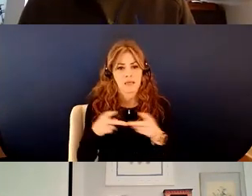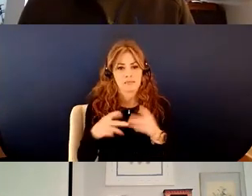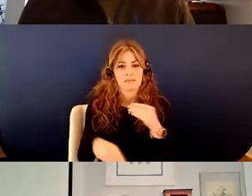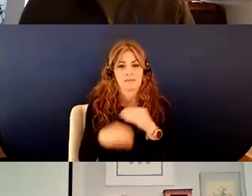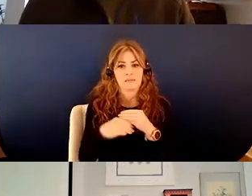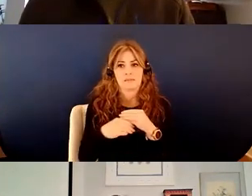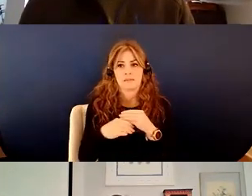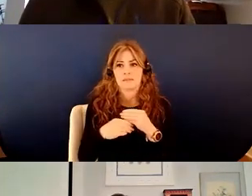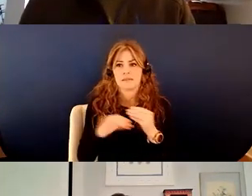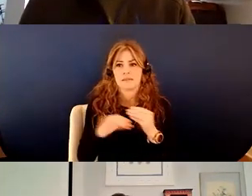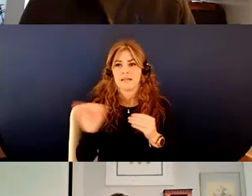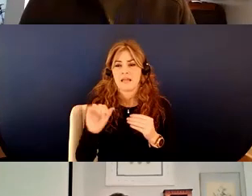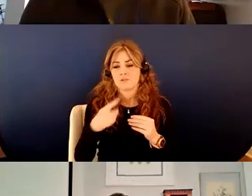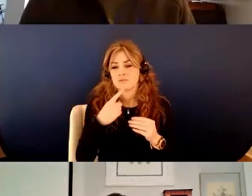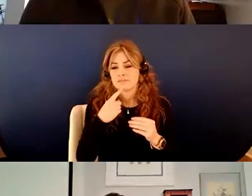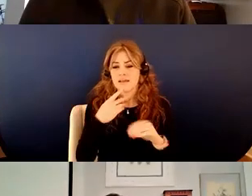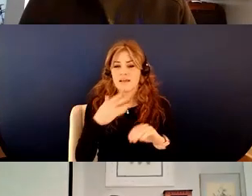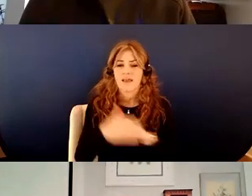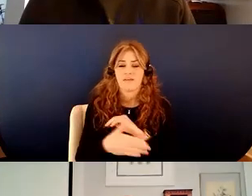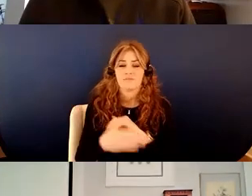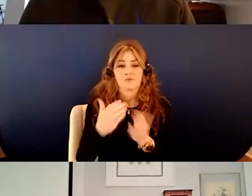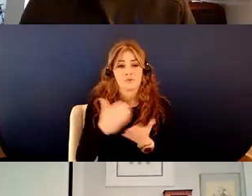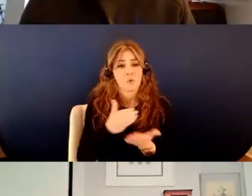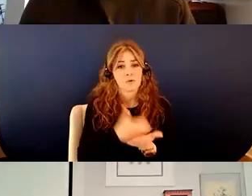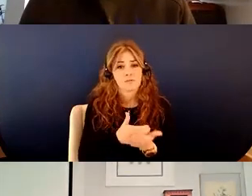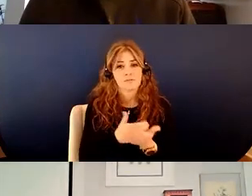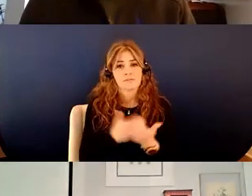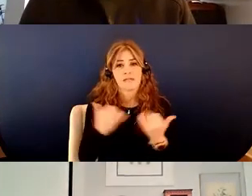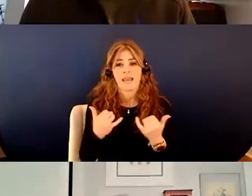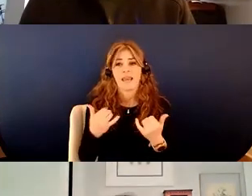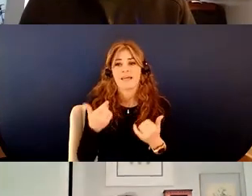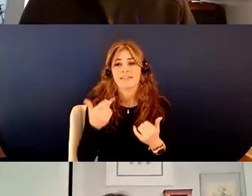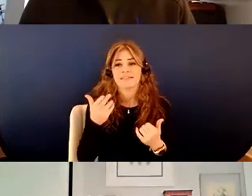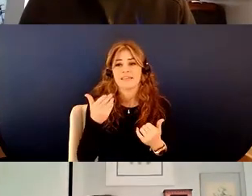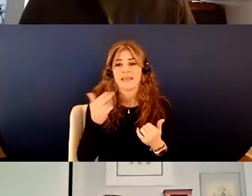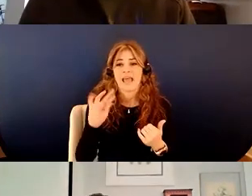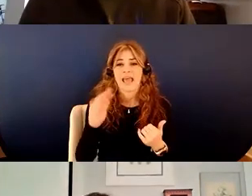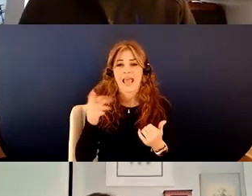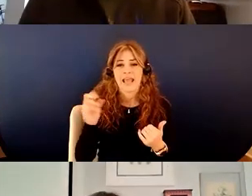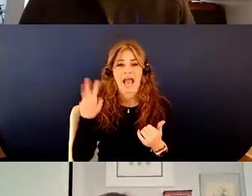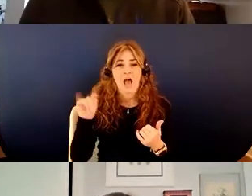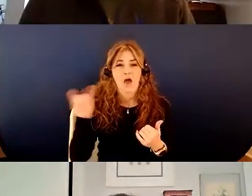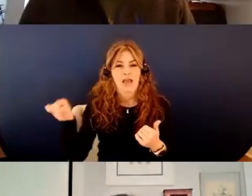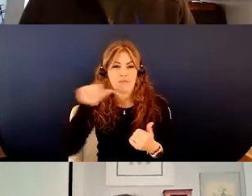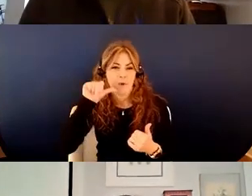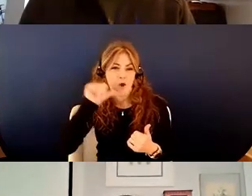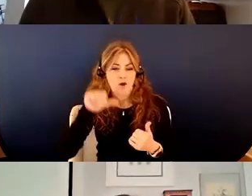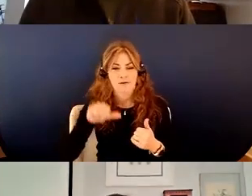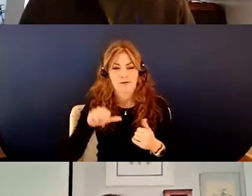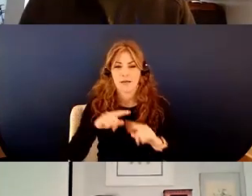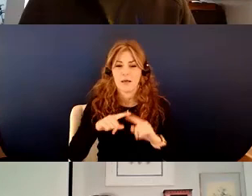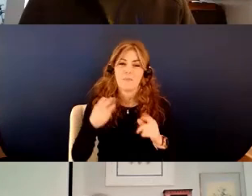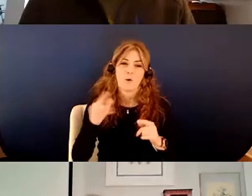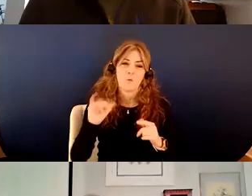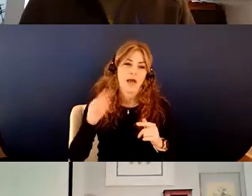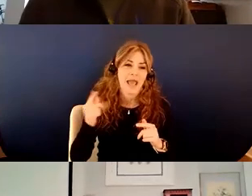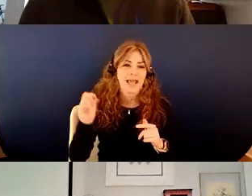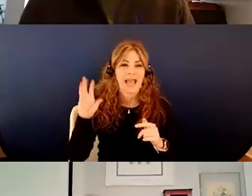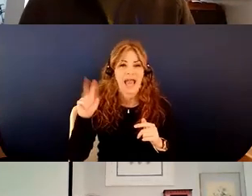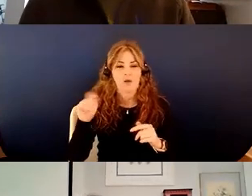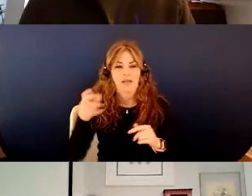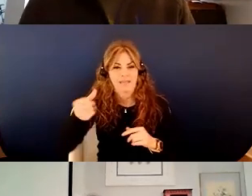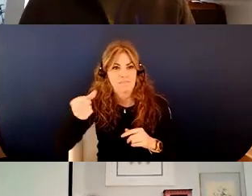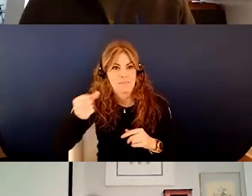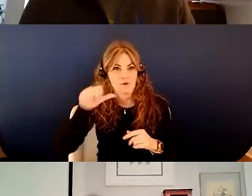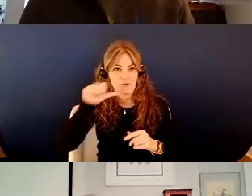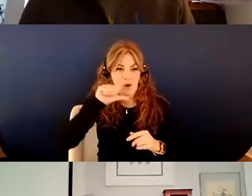this is like you might say after a course, let's hang out at the bar, okay? But we'll say let's hang out at the milk bar. So any